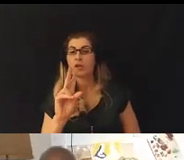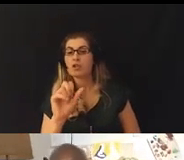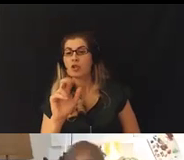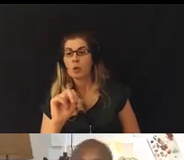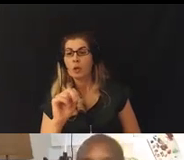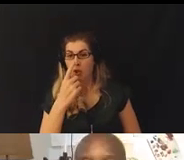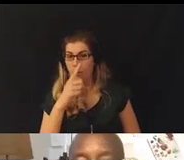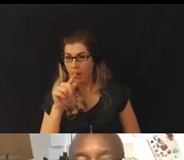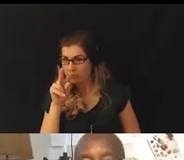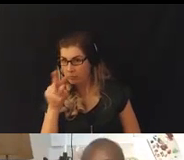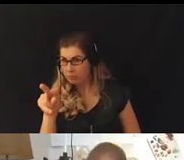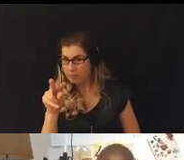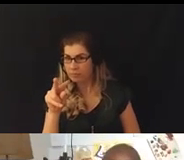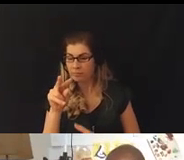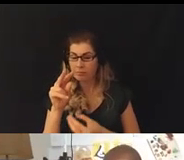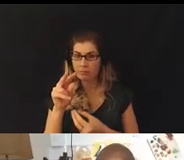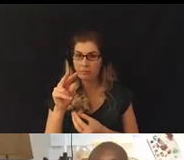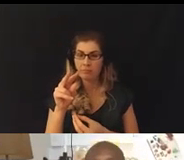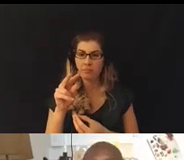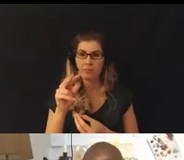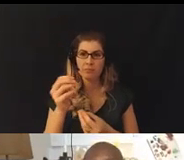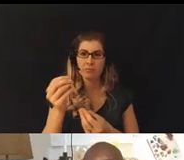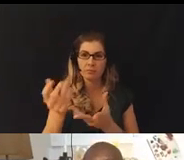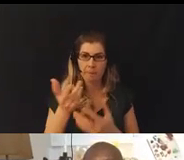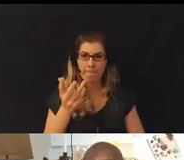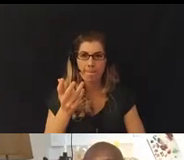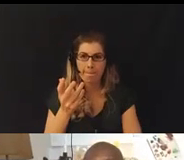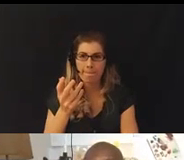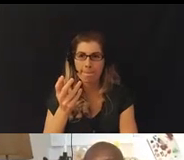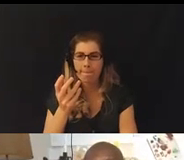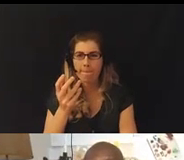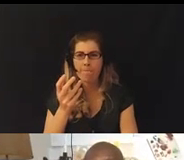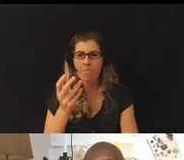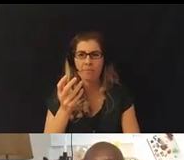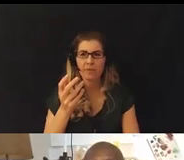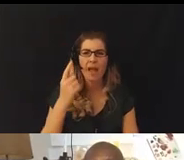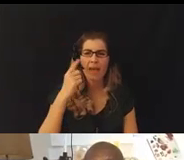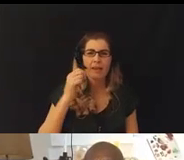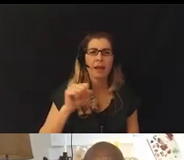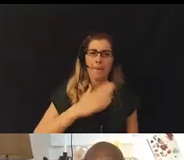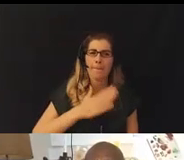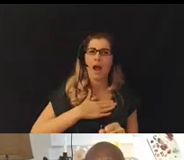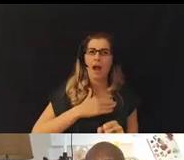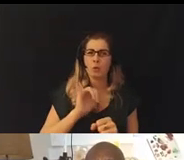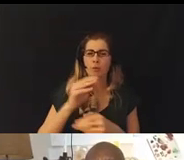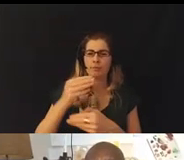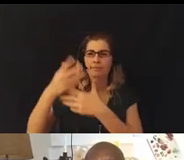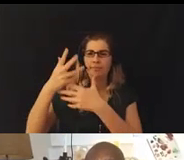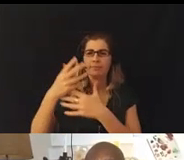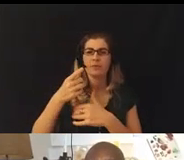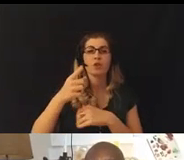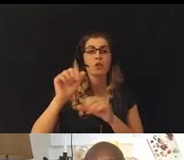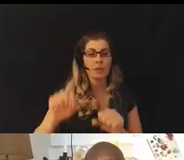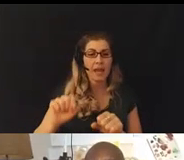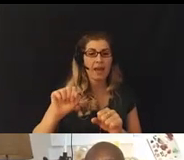track that and just give a shout out. Let's see, I think I can bring mine up too. So you can use your raise